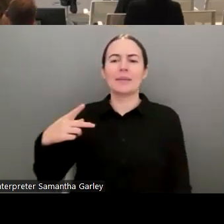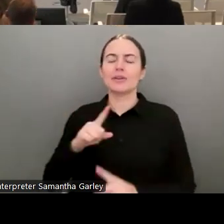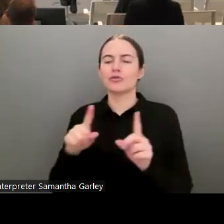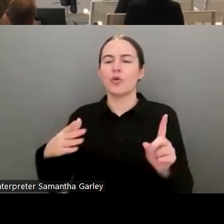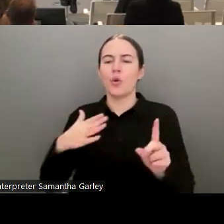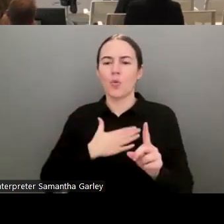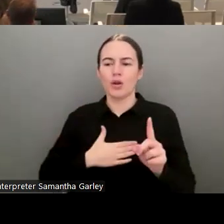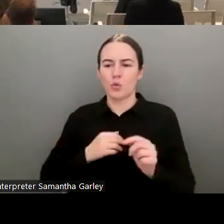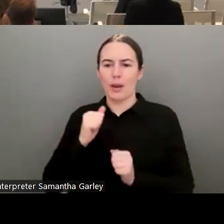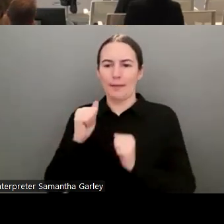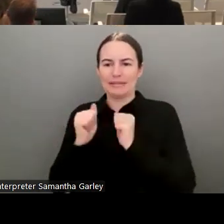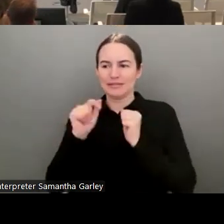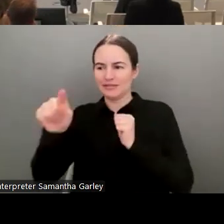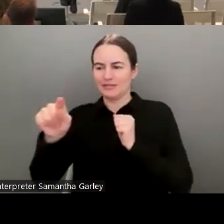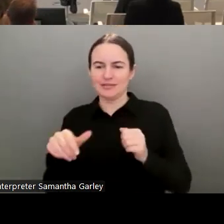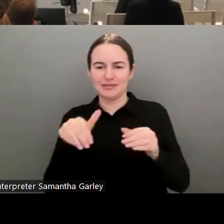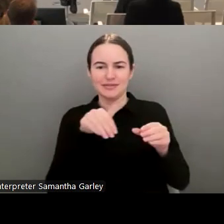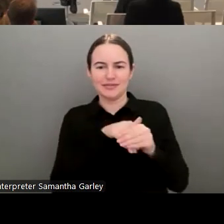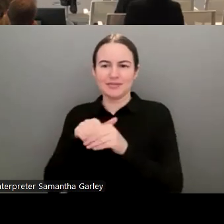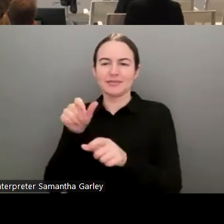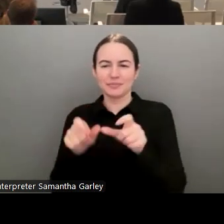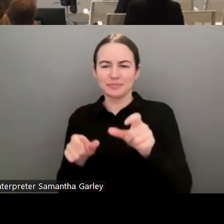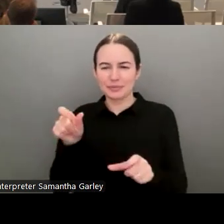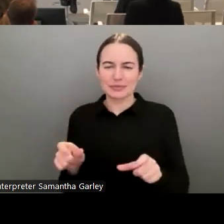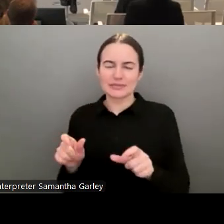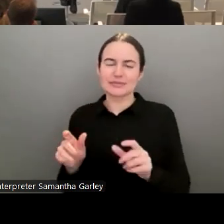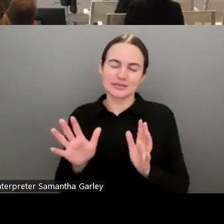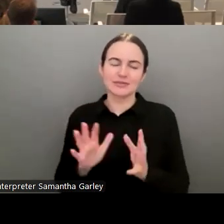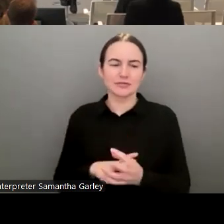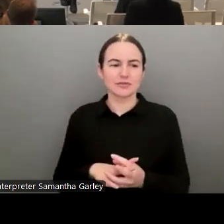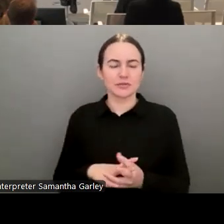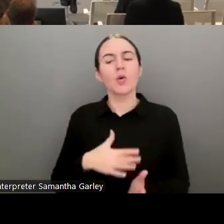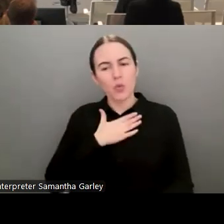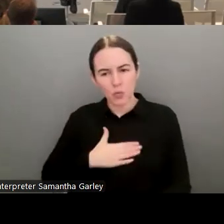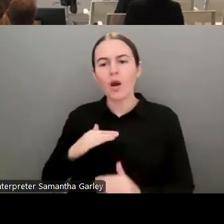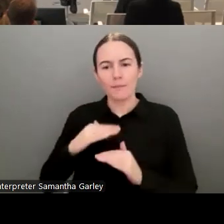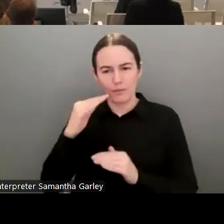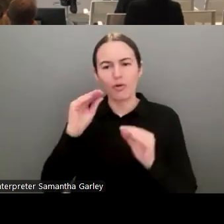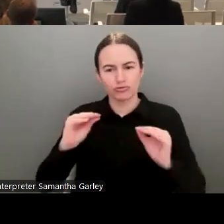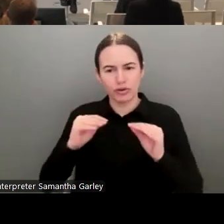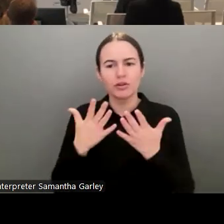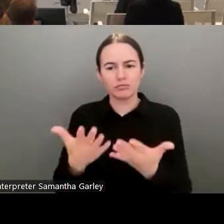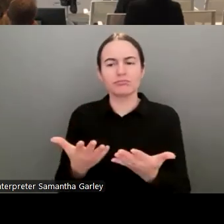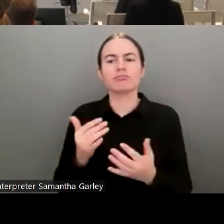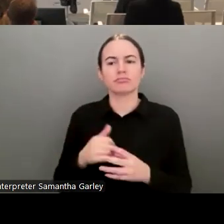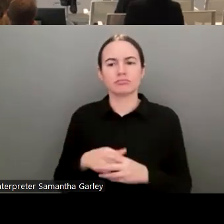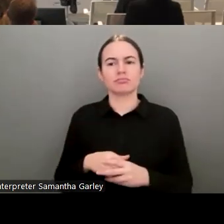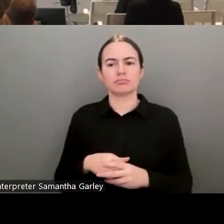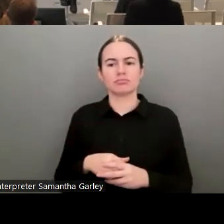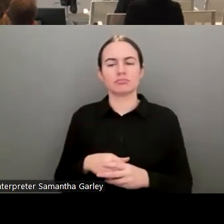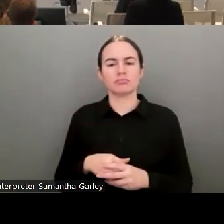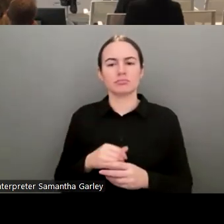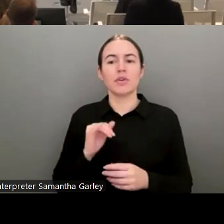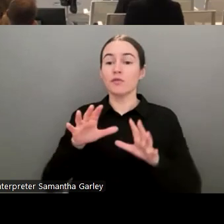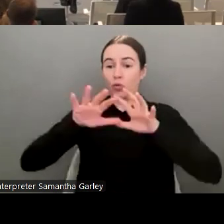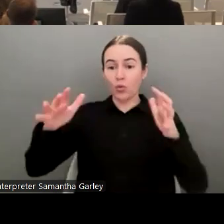members. So it's kind of a longer discussion, but yes, we would like to do more training, and we are preparing more training, not specifically in the Nordics, but at global level,